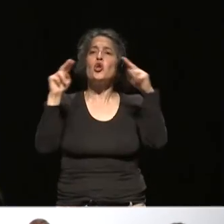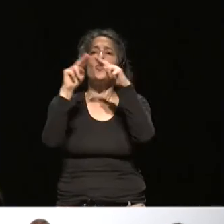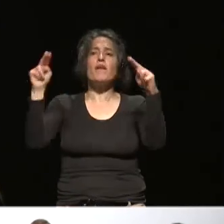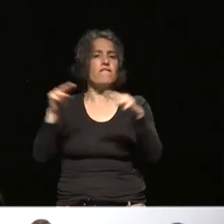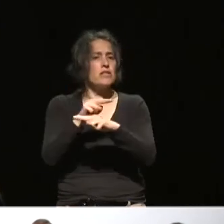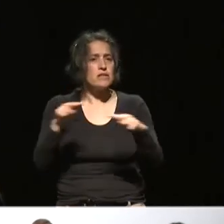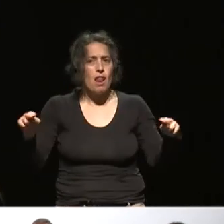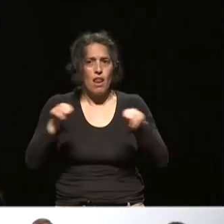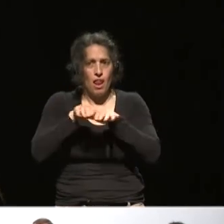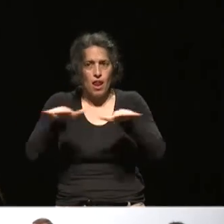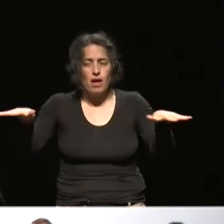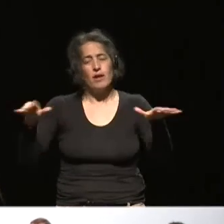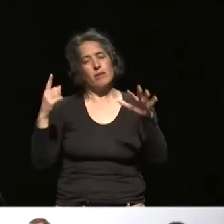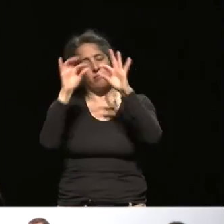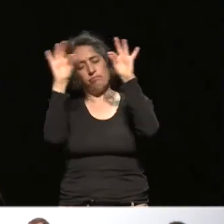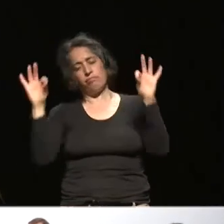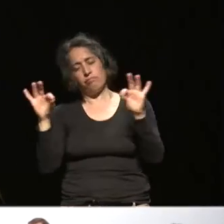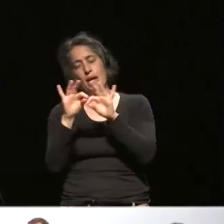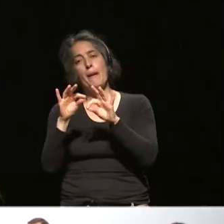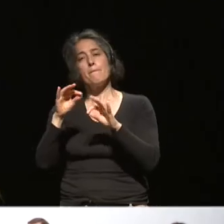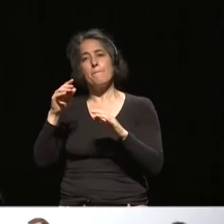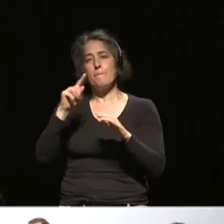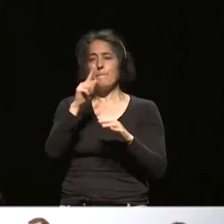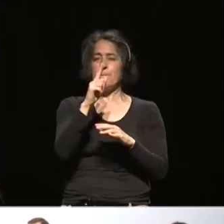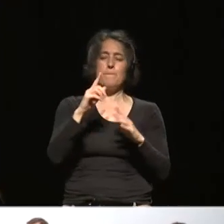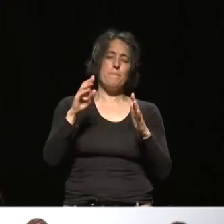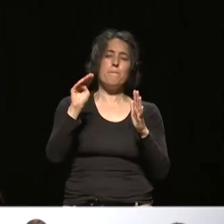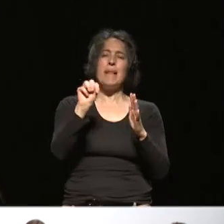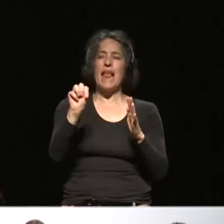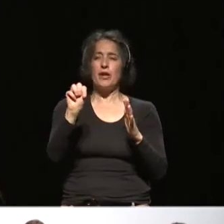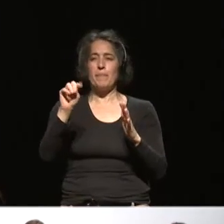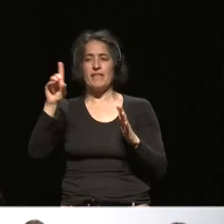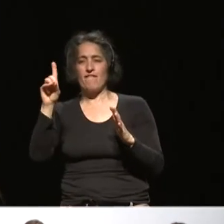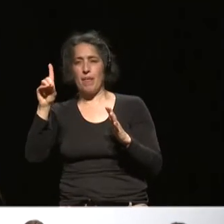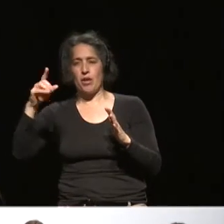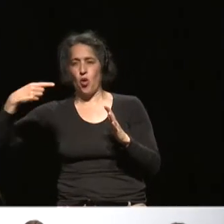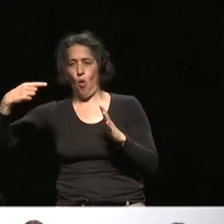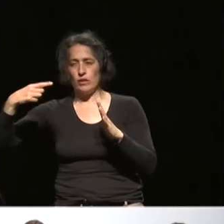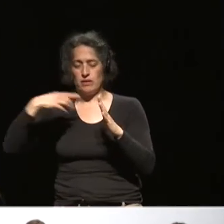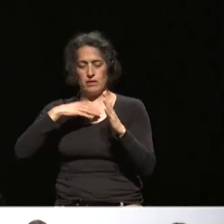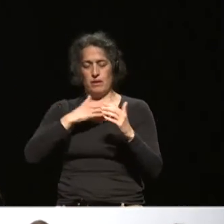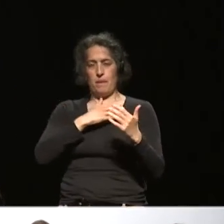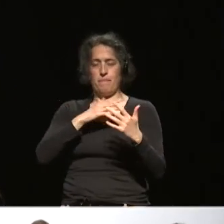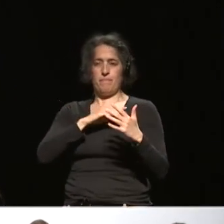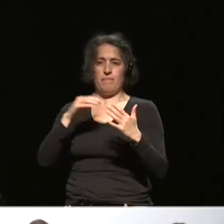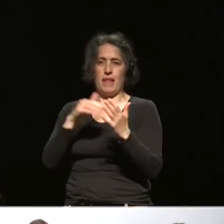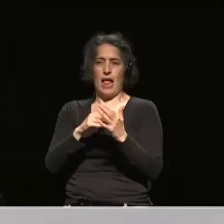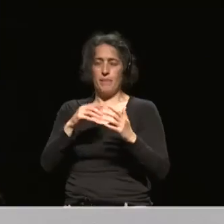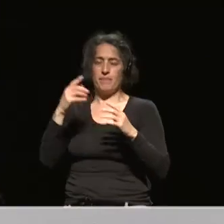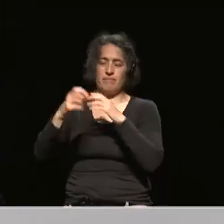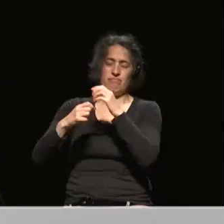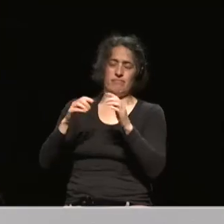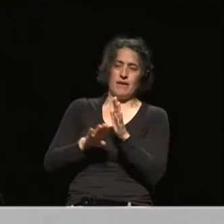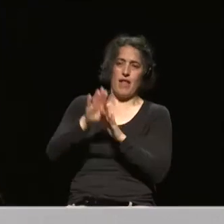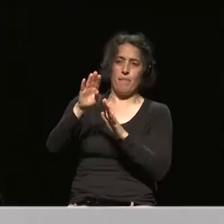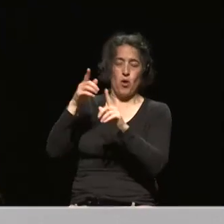global development framework. The Millennium Development Goals did a lot of good, but they were just for the developing nations. What we would